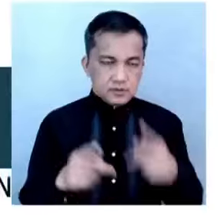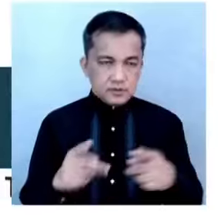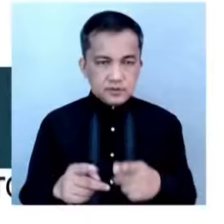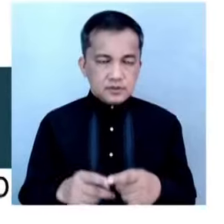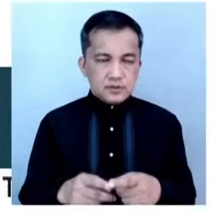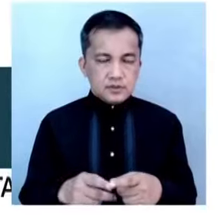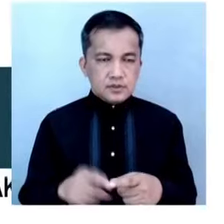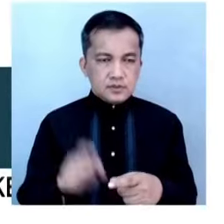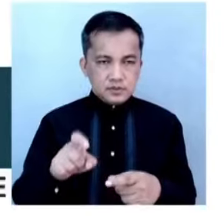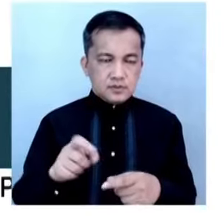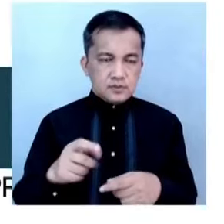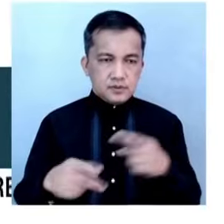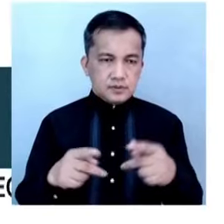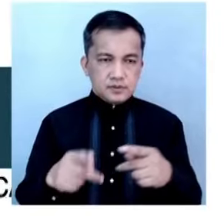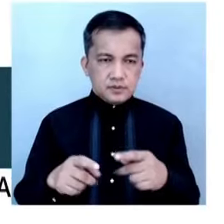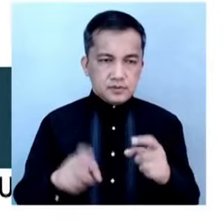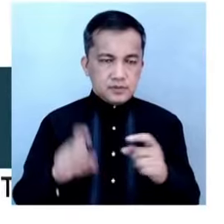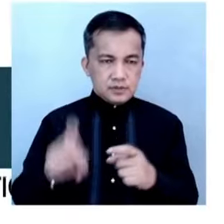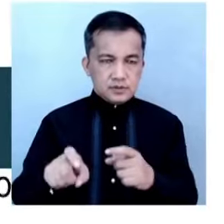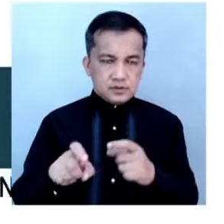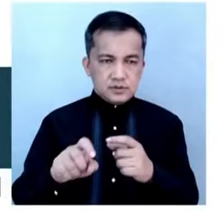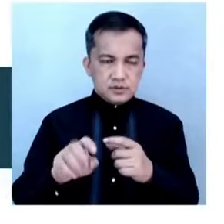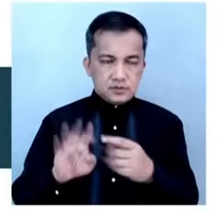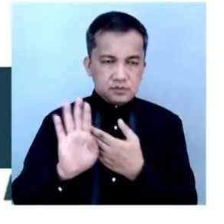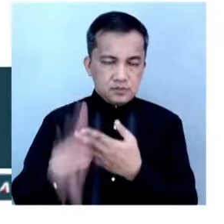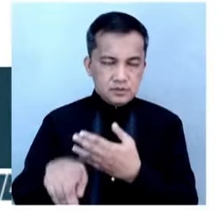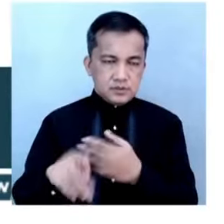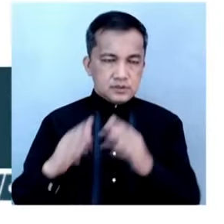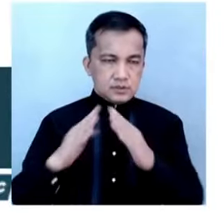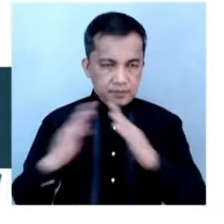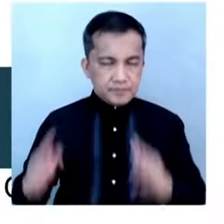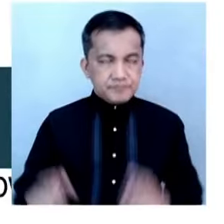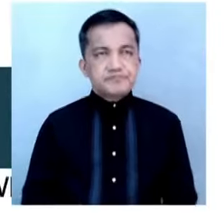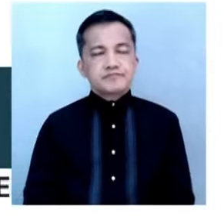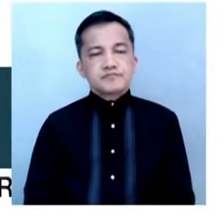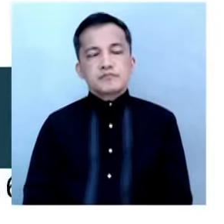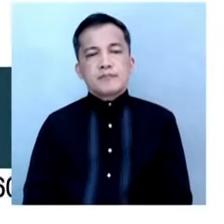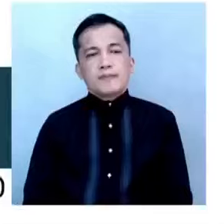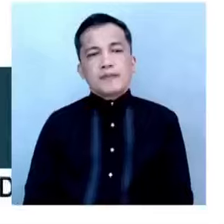should return to their homes. At the current situation po,